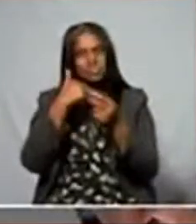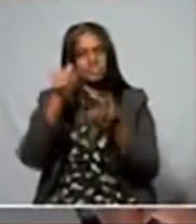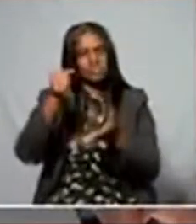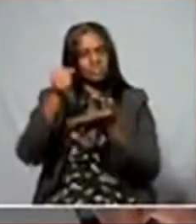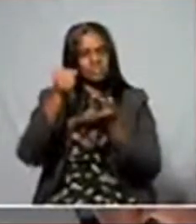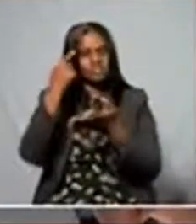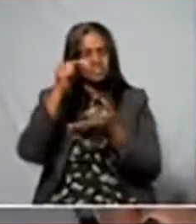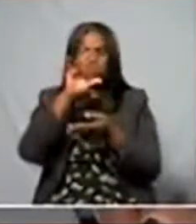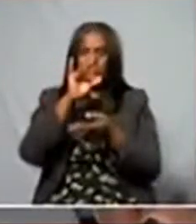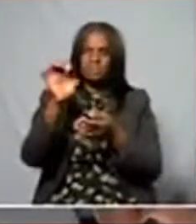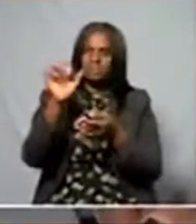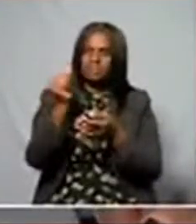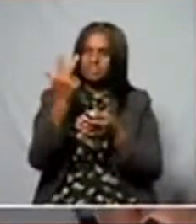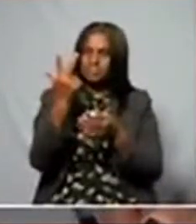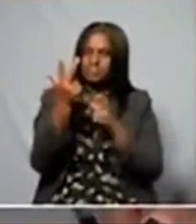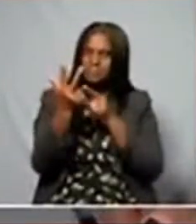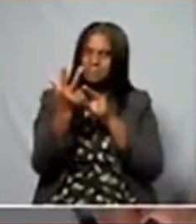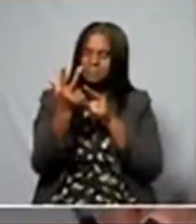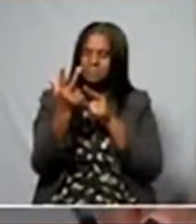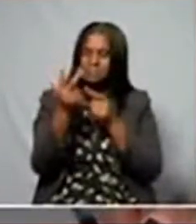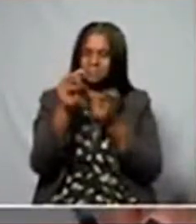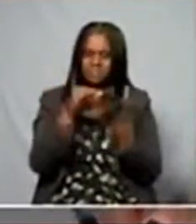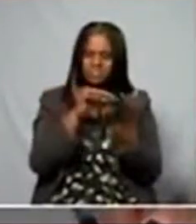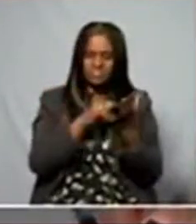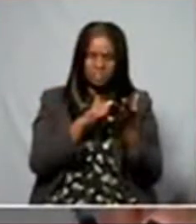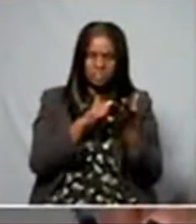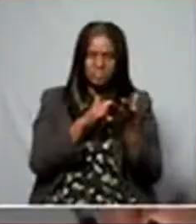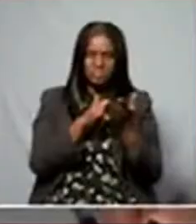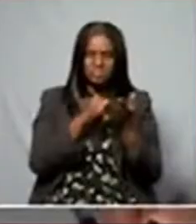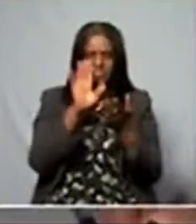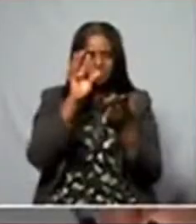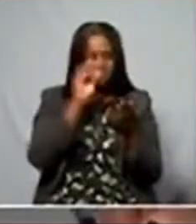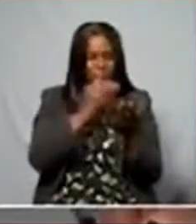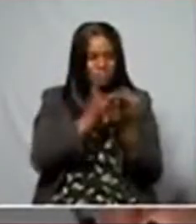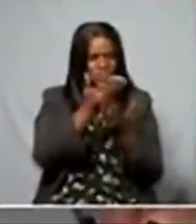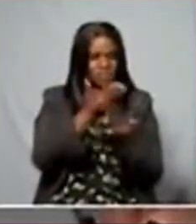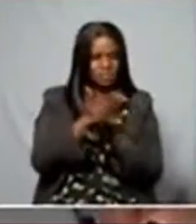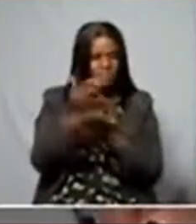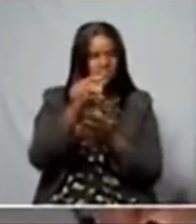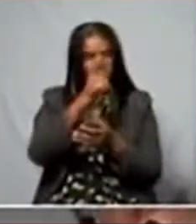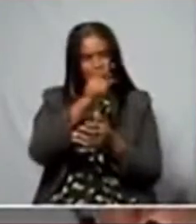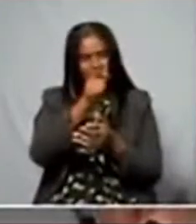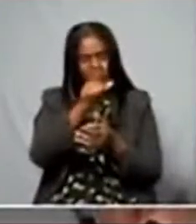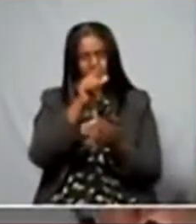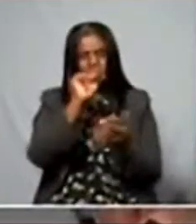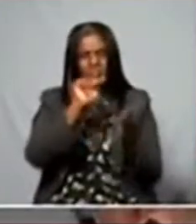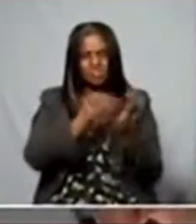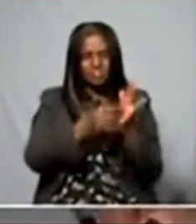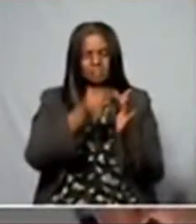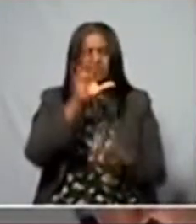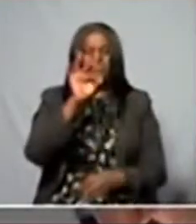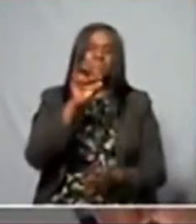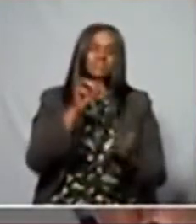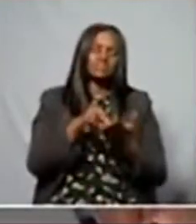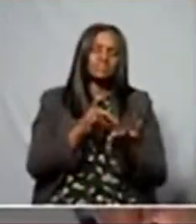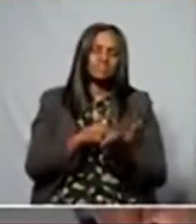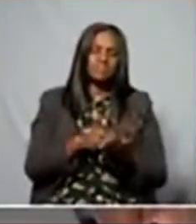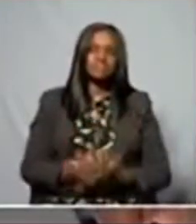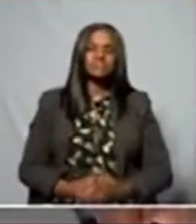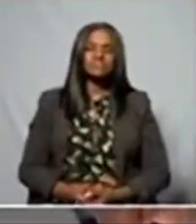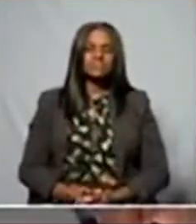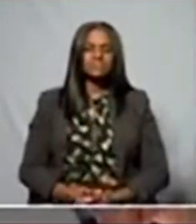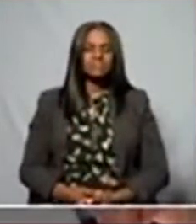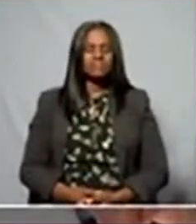of 813 million. You have put your releases there as 21.9 million.